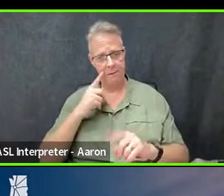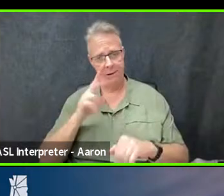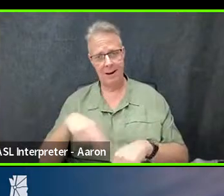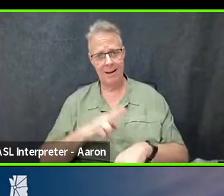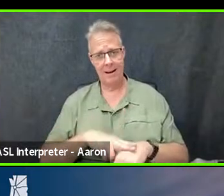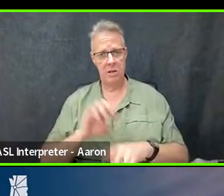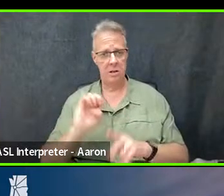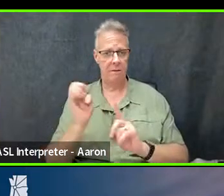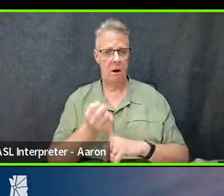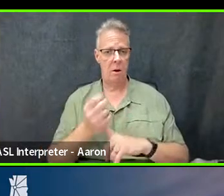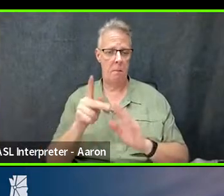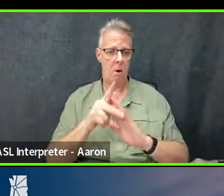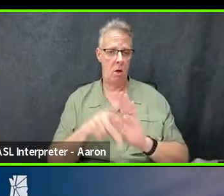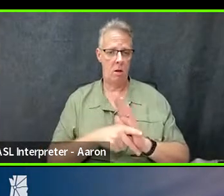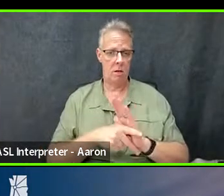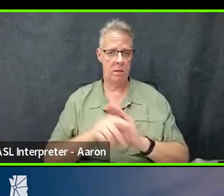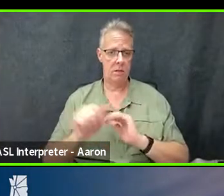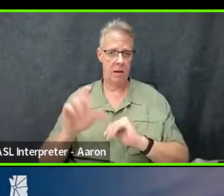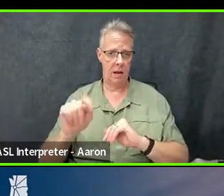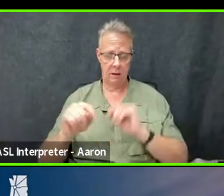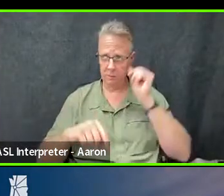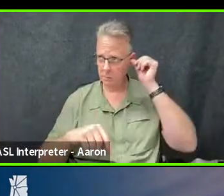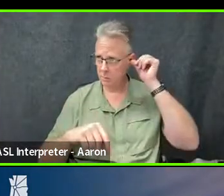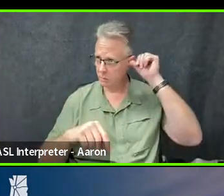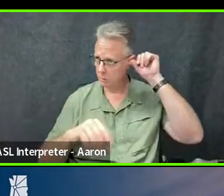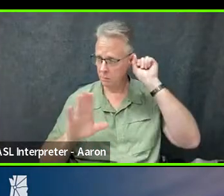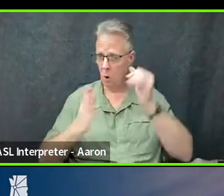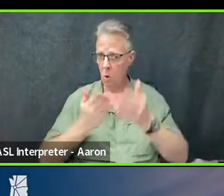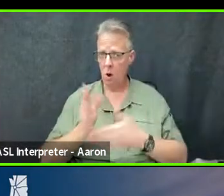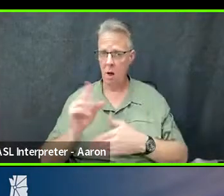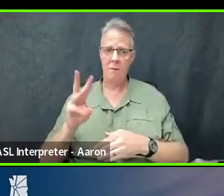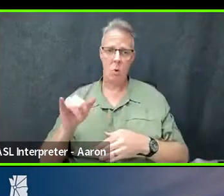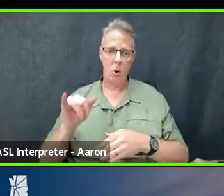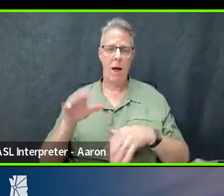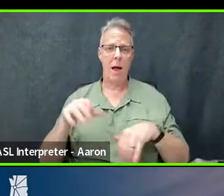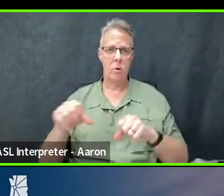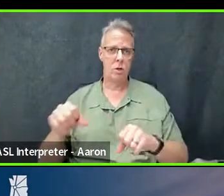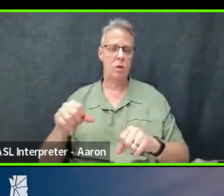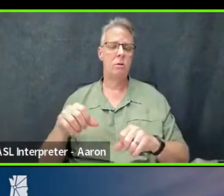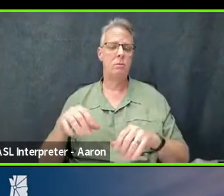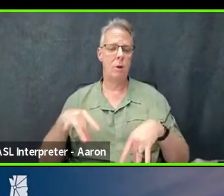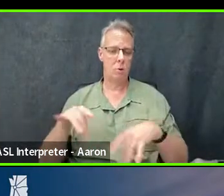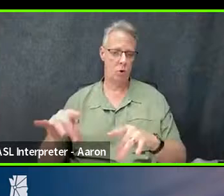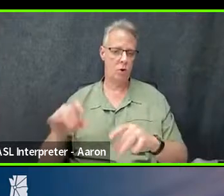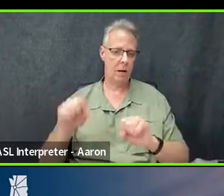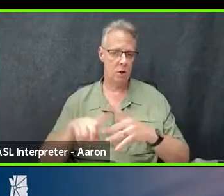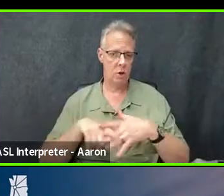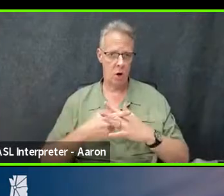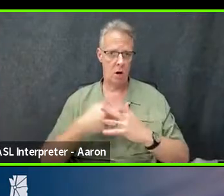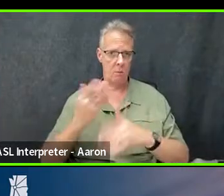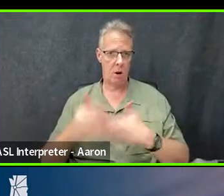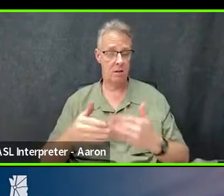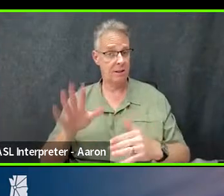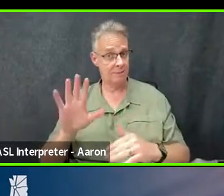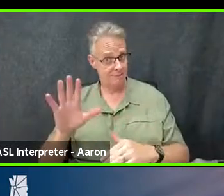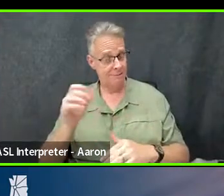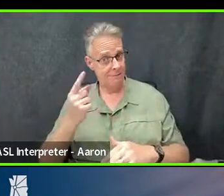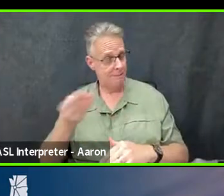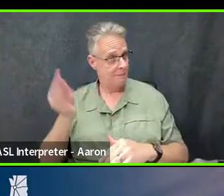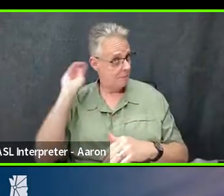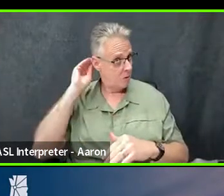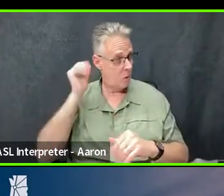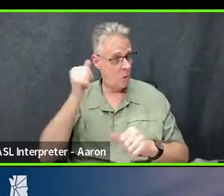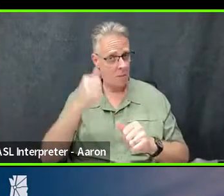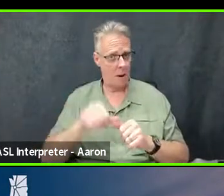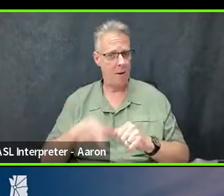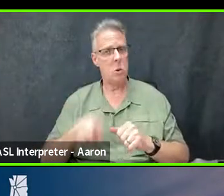Environmental Policy Act. Then the right-of-way acquisition process can begin. But I think it's important to keep in mind that this